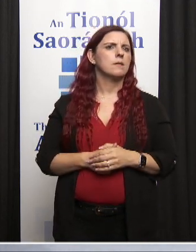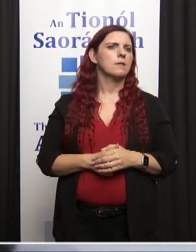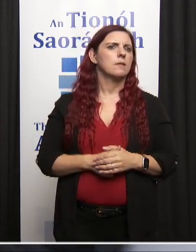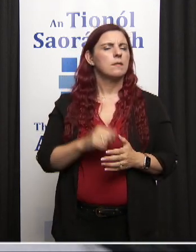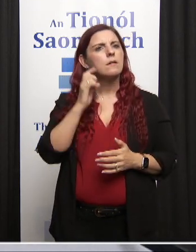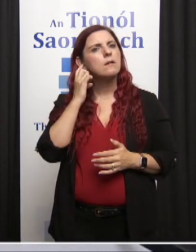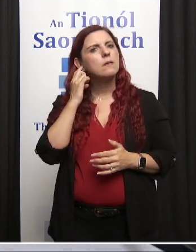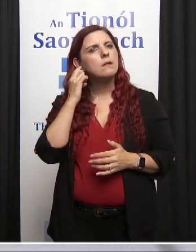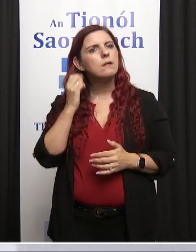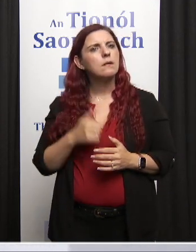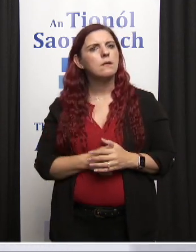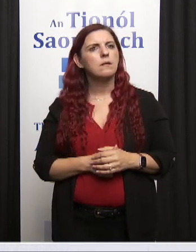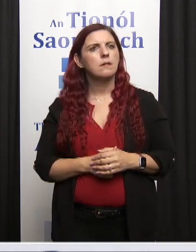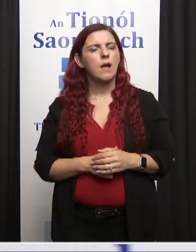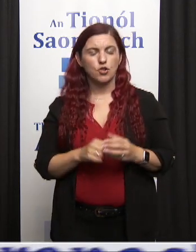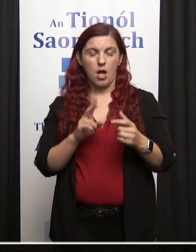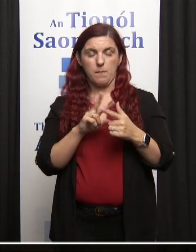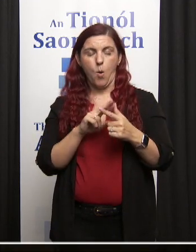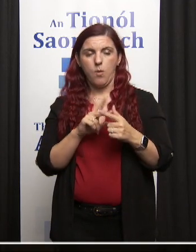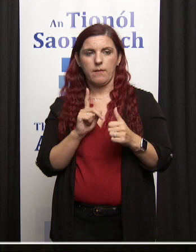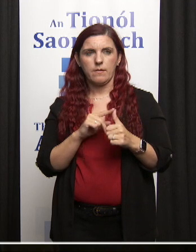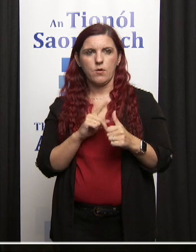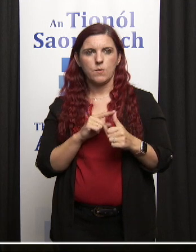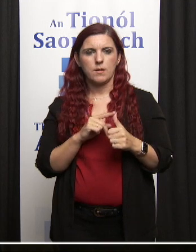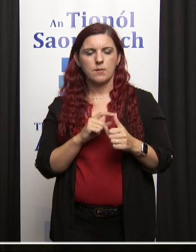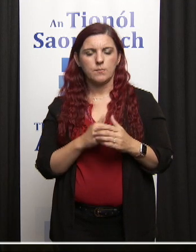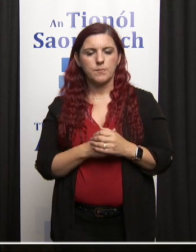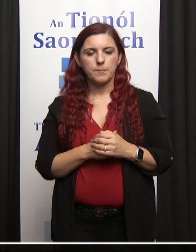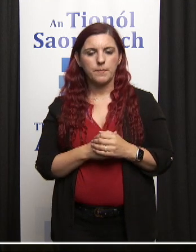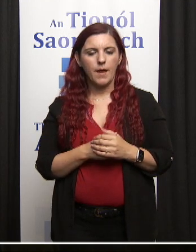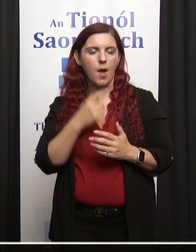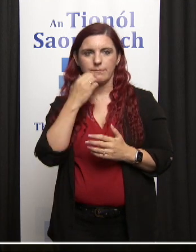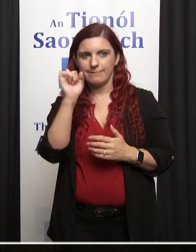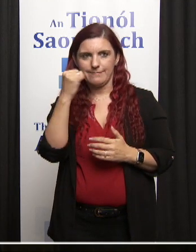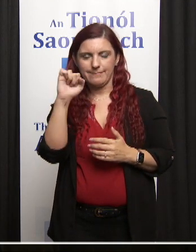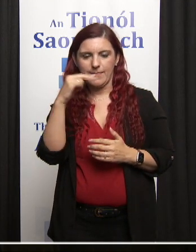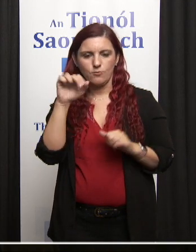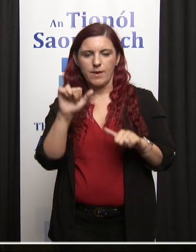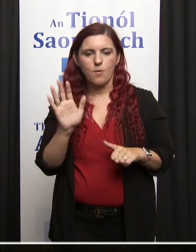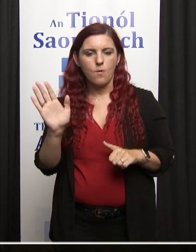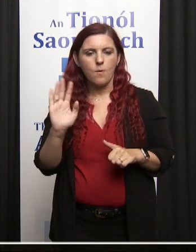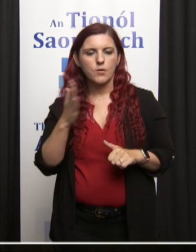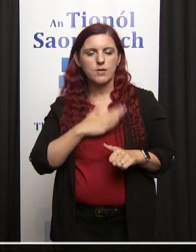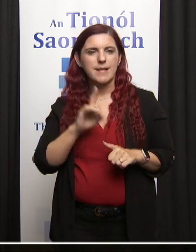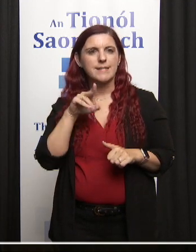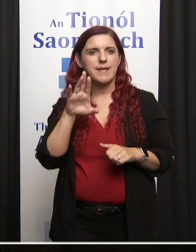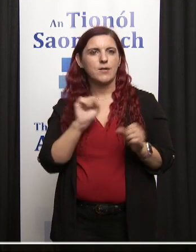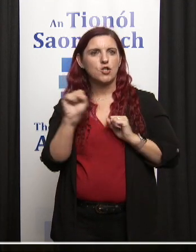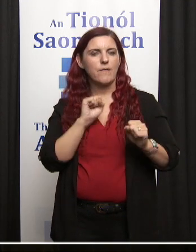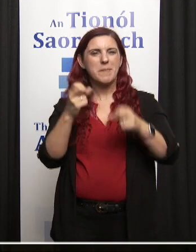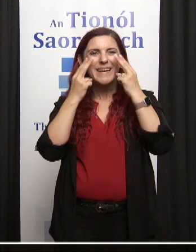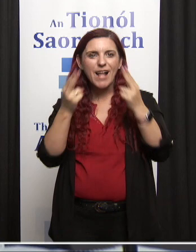I can just say something on the 2 issues. I wasn't shaking my head in disagreement, but as a civil servant, it's my natural state, you know,